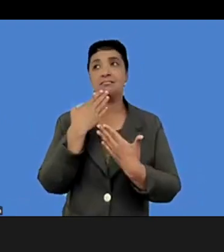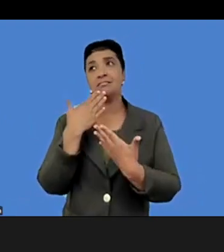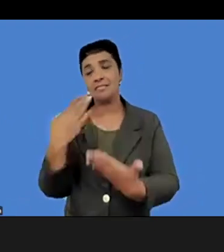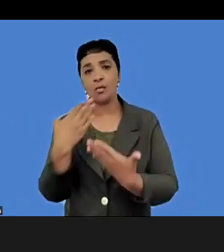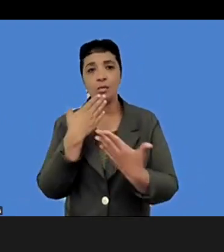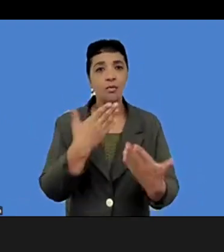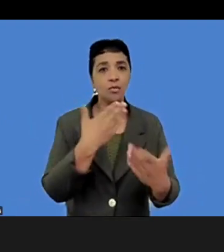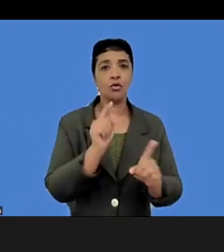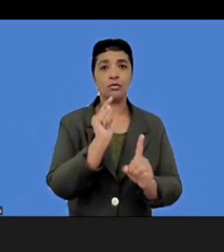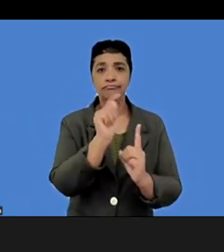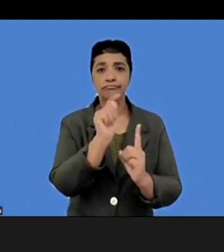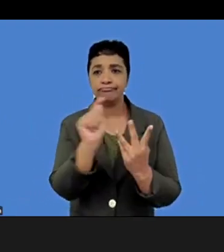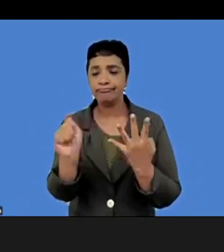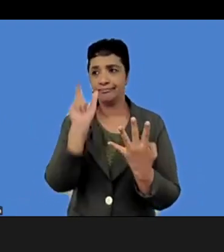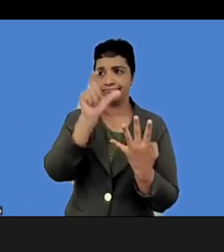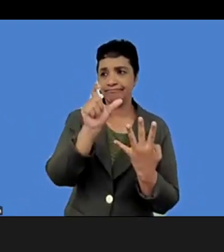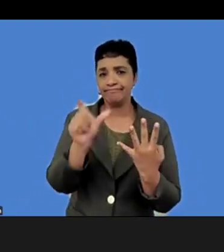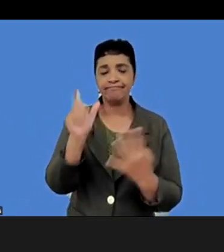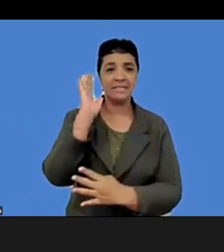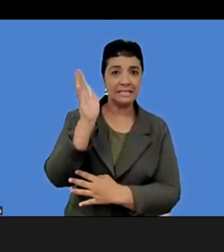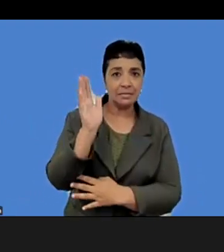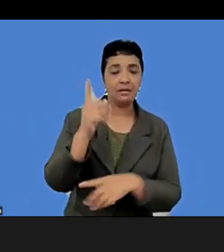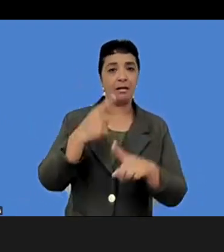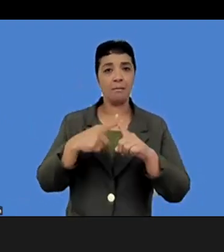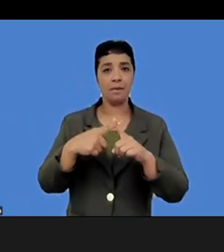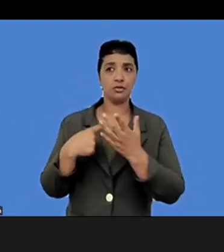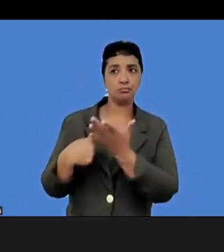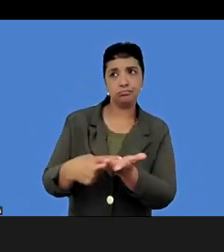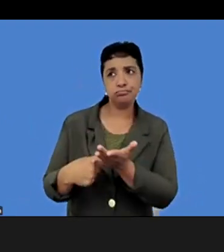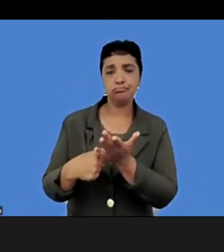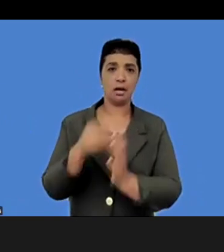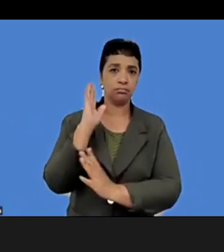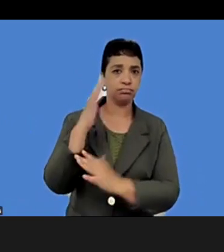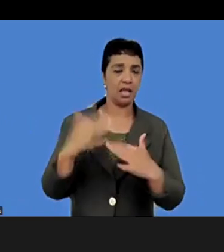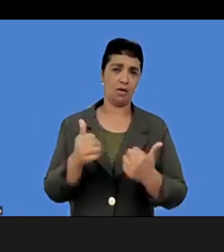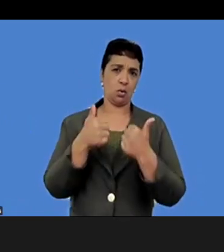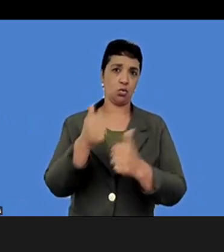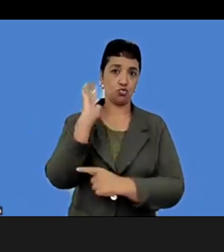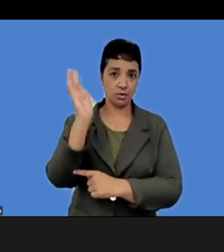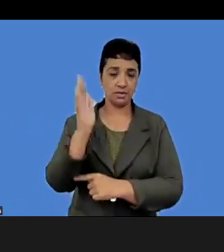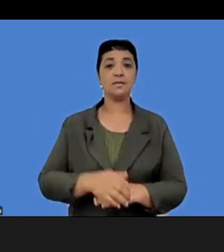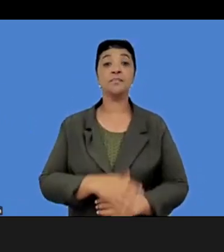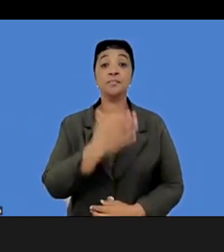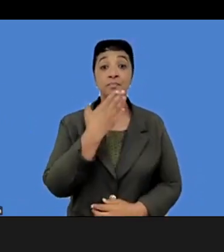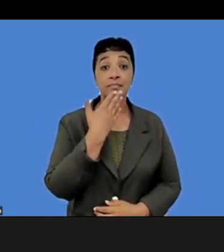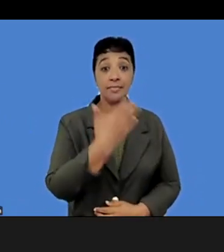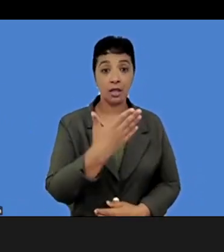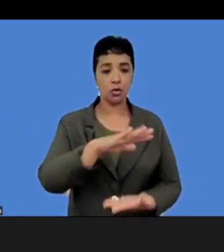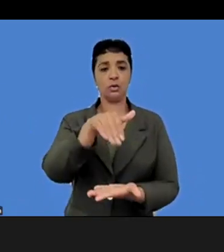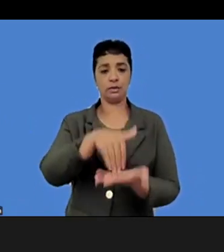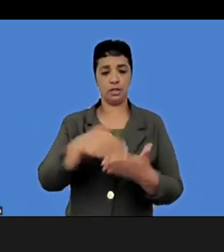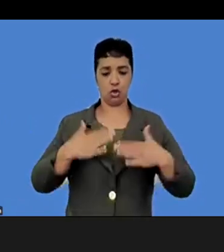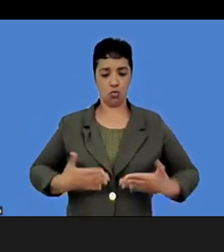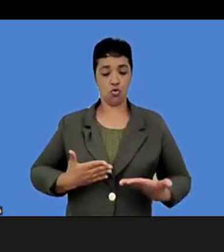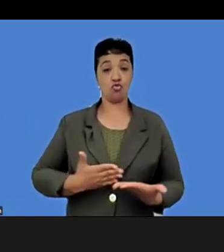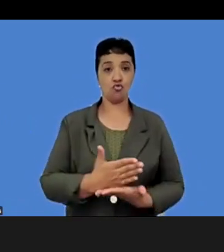speakers for the amazing discussion and the presentations they made today. And big thanks to the Center for Human Rights at